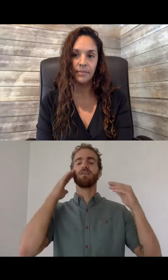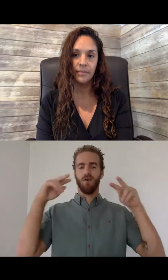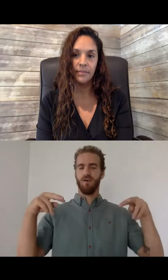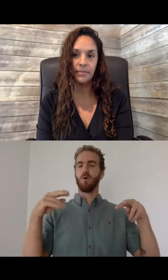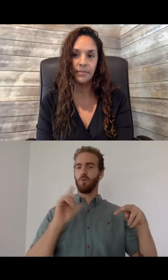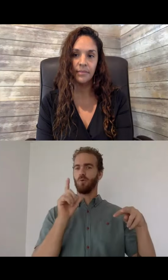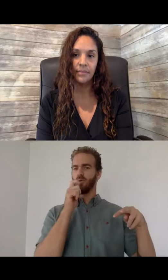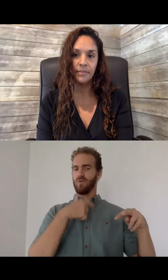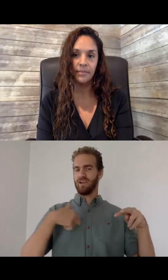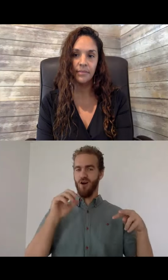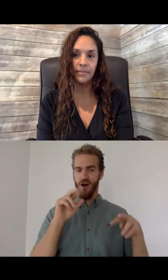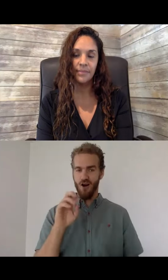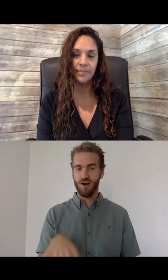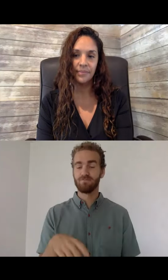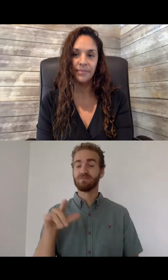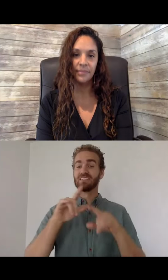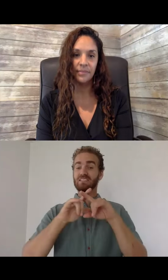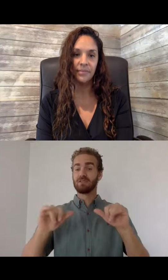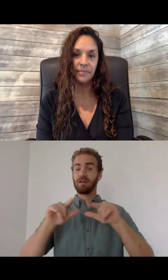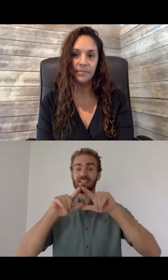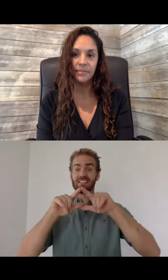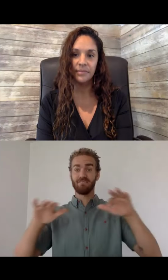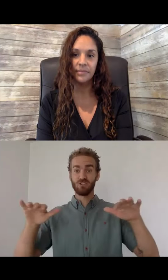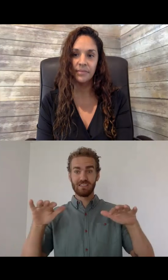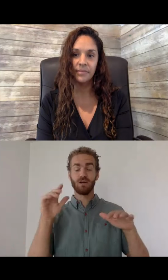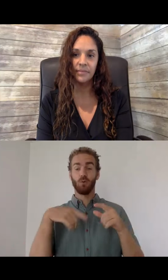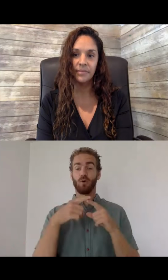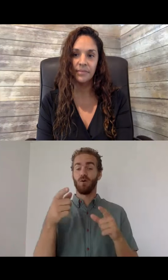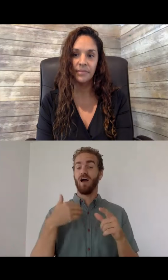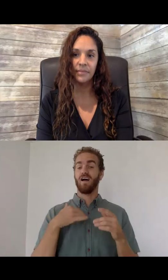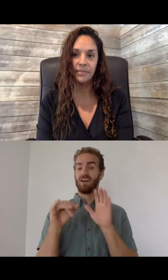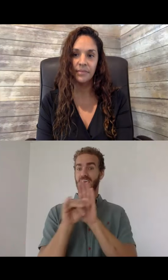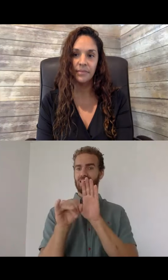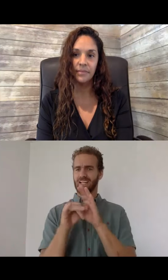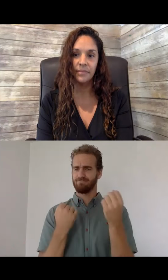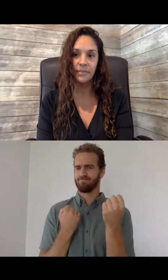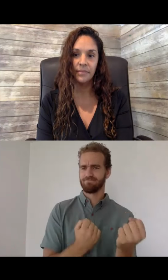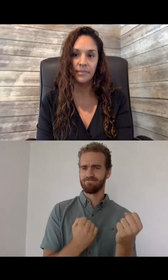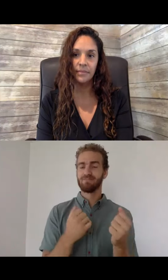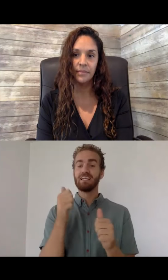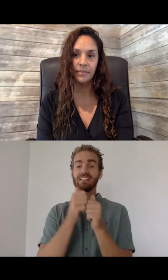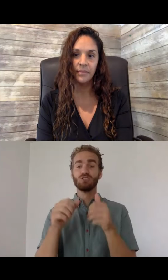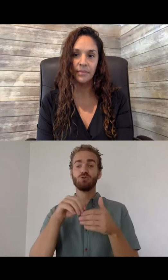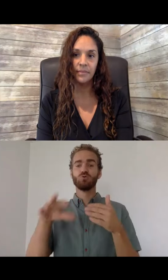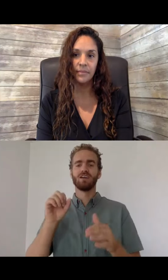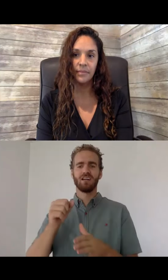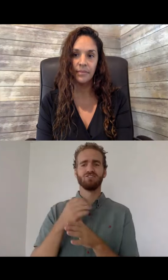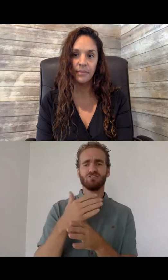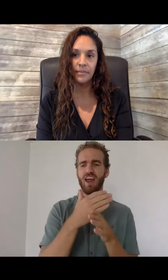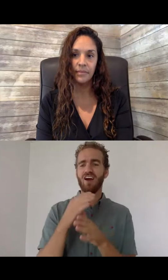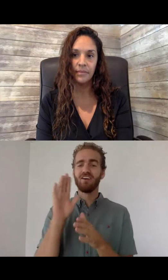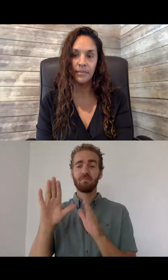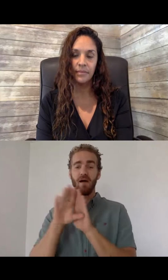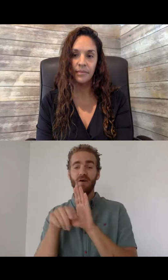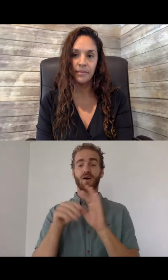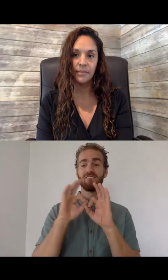feel connected. So that way each student knows where everyone else is coming from. Diversity. When you have a very strong